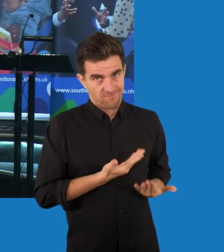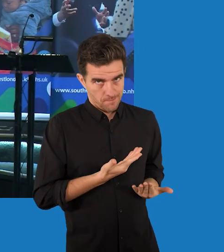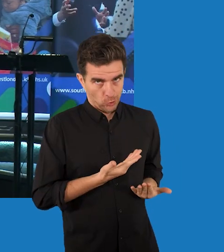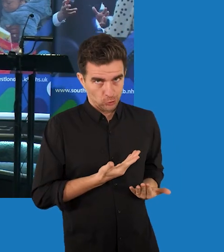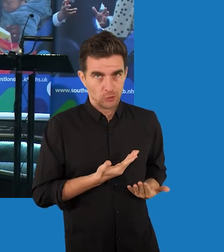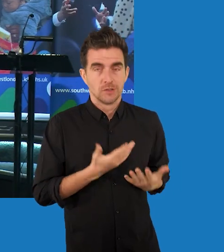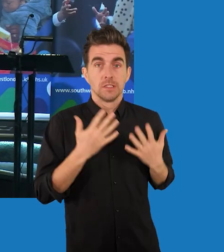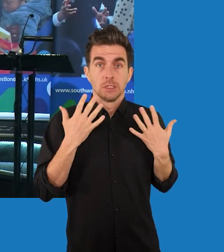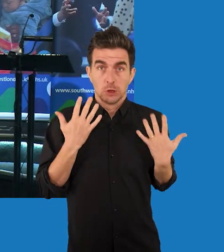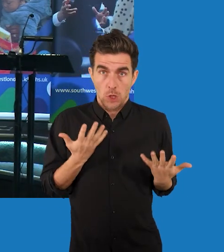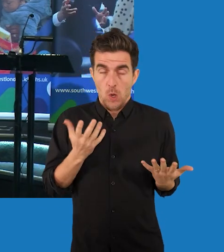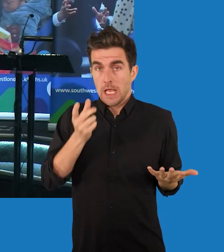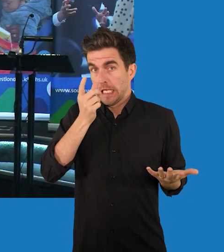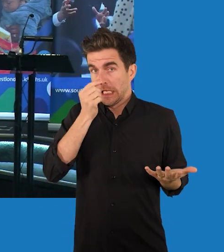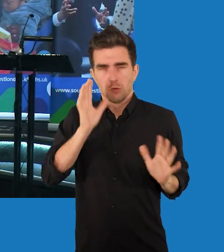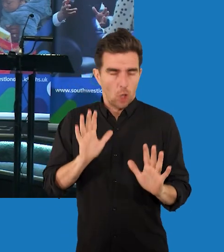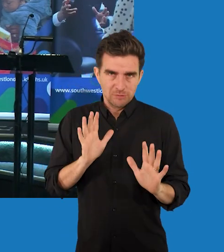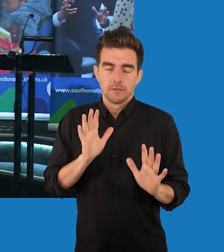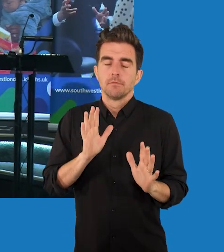much. In the